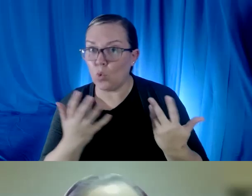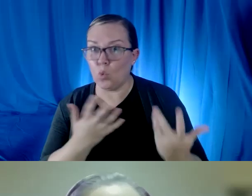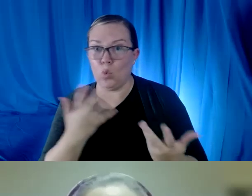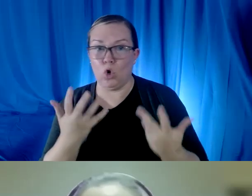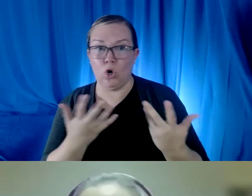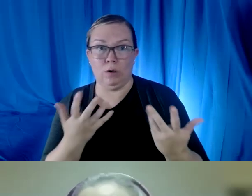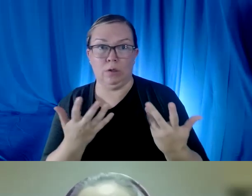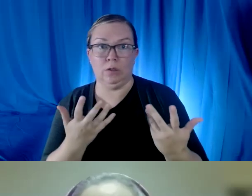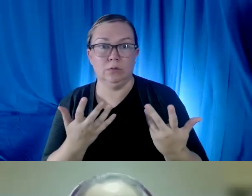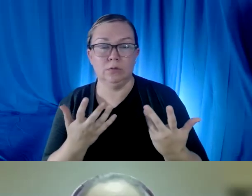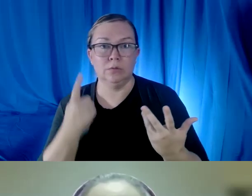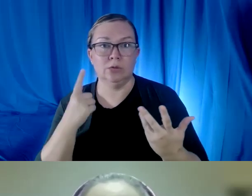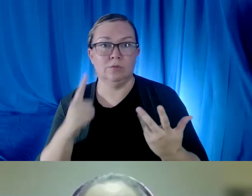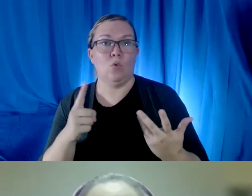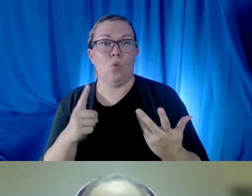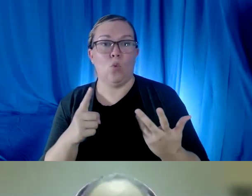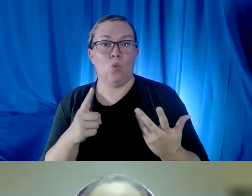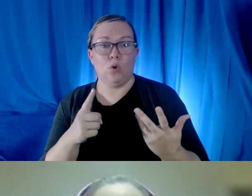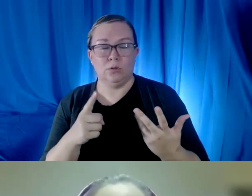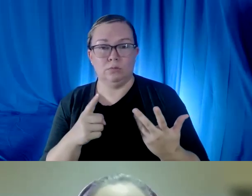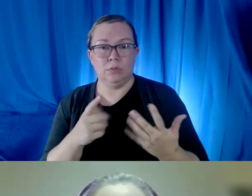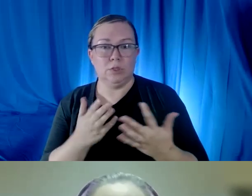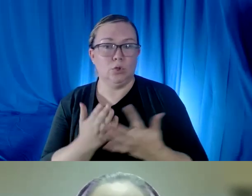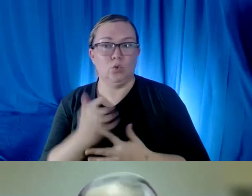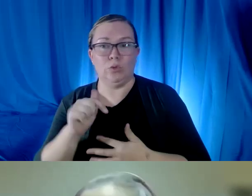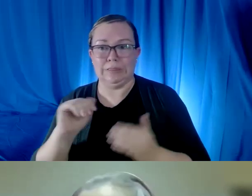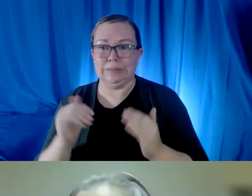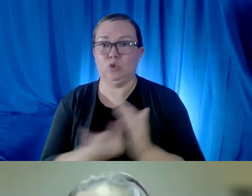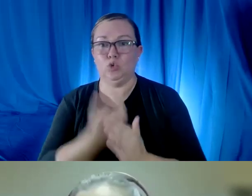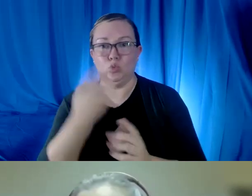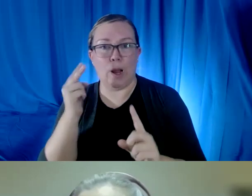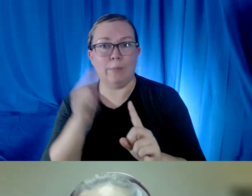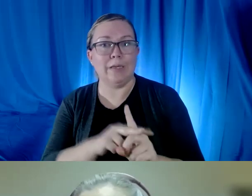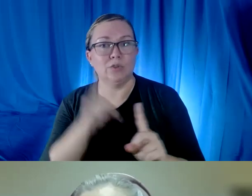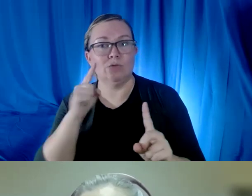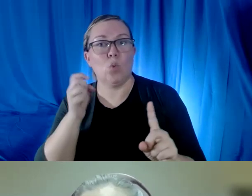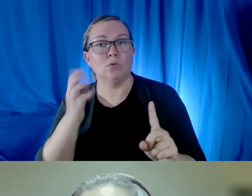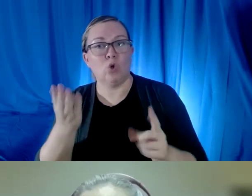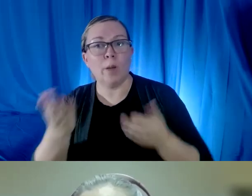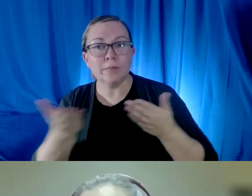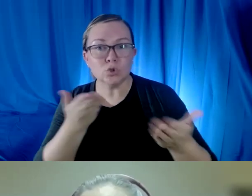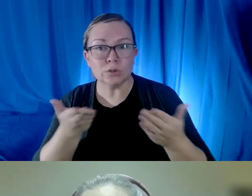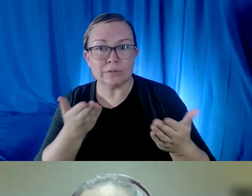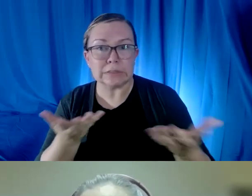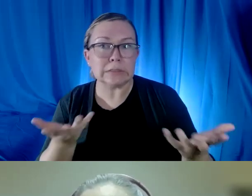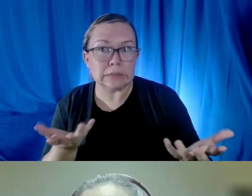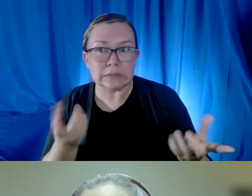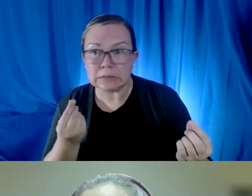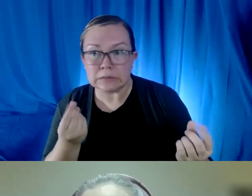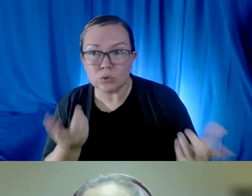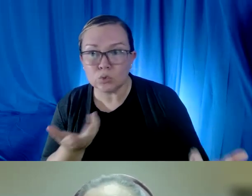in getting through some of these new applicants for job services.